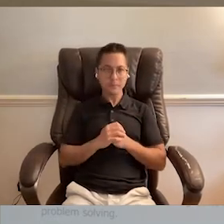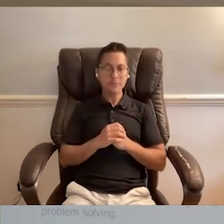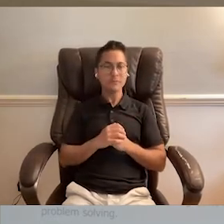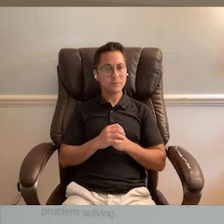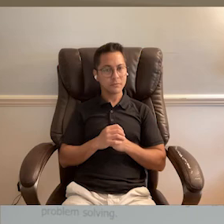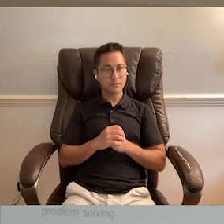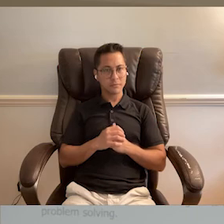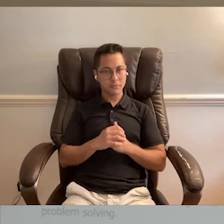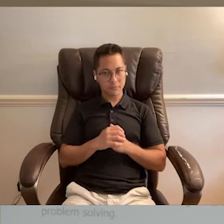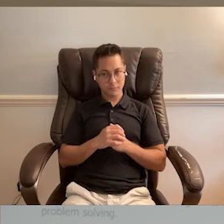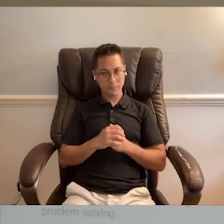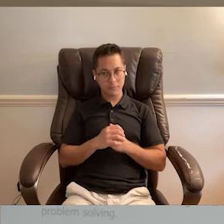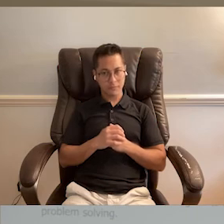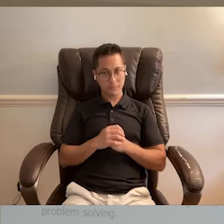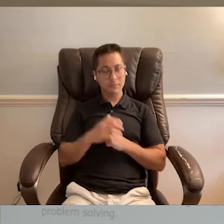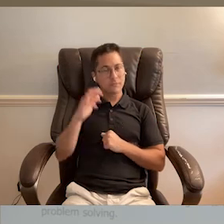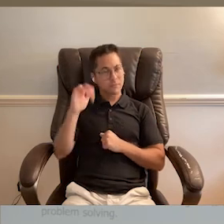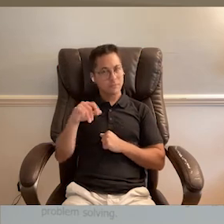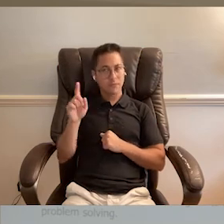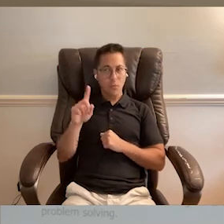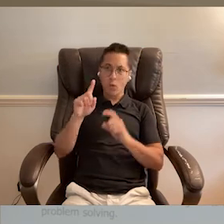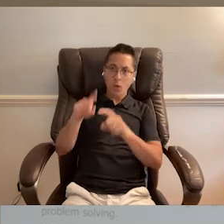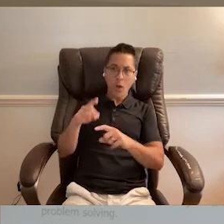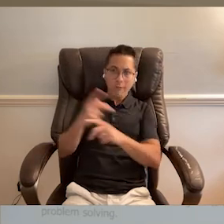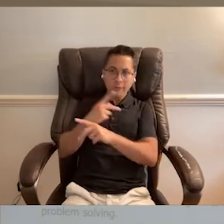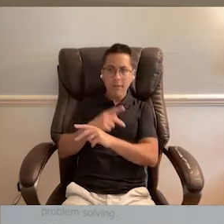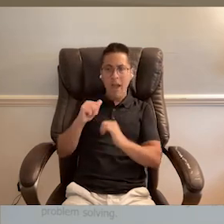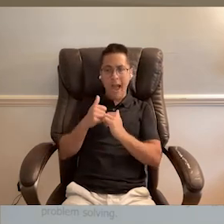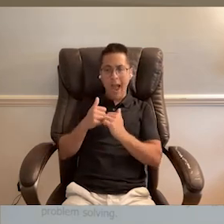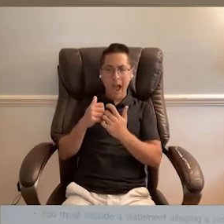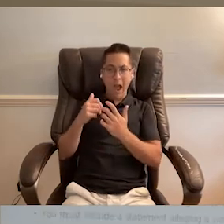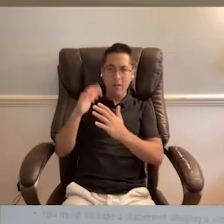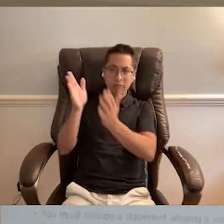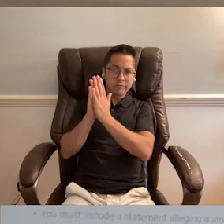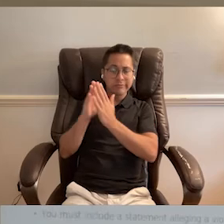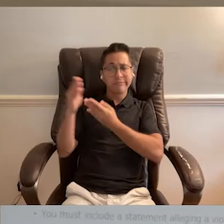that's the place you can go to find out about how to do facilitated IEPs from the state.